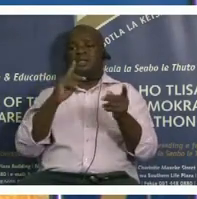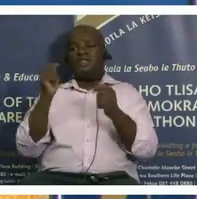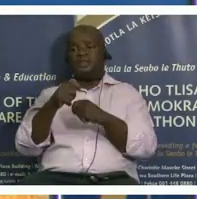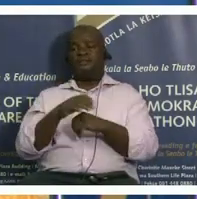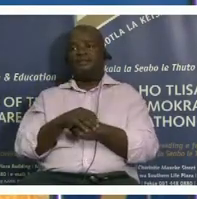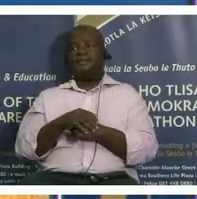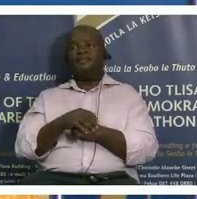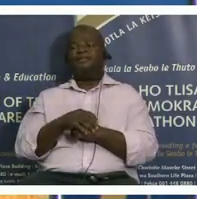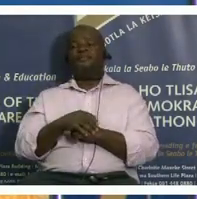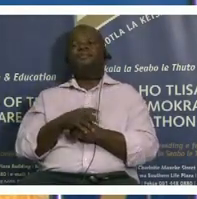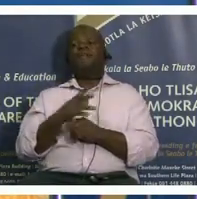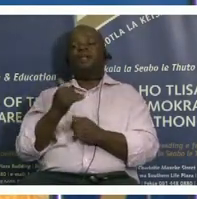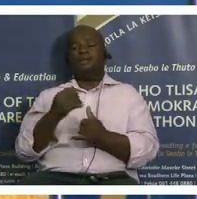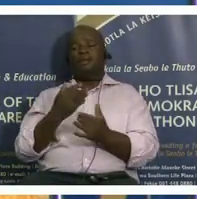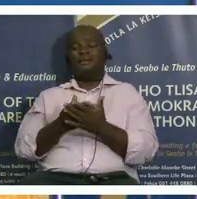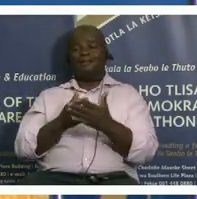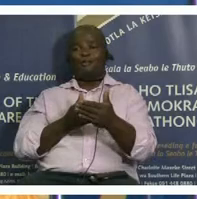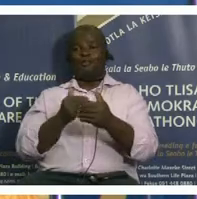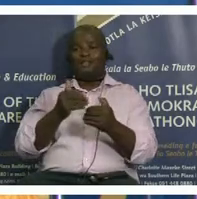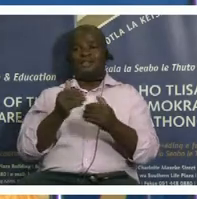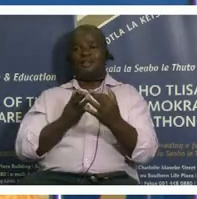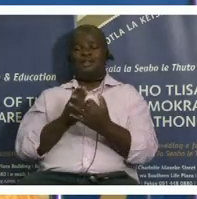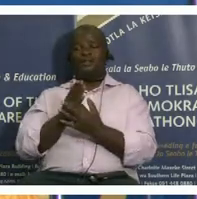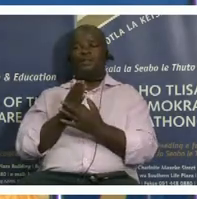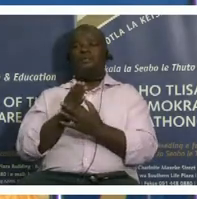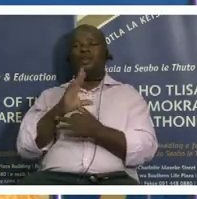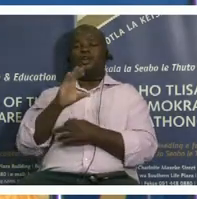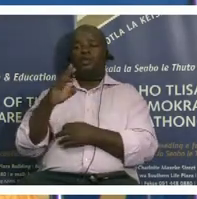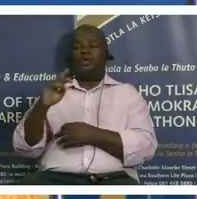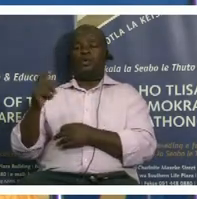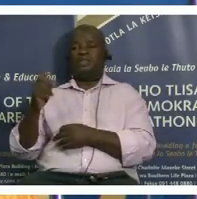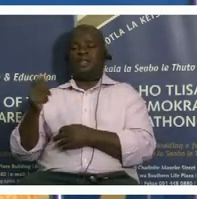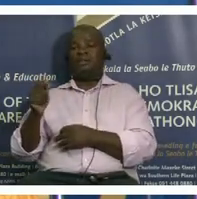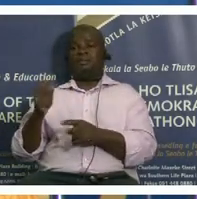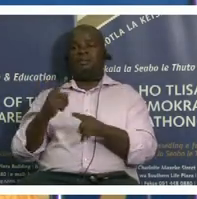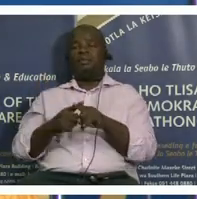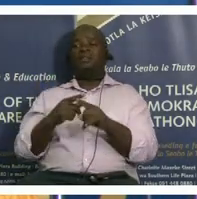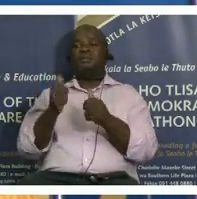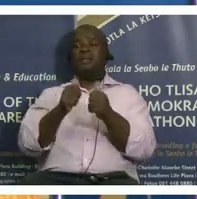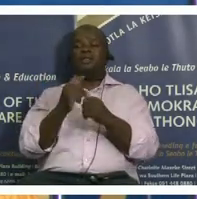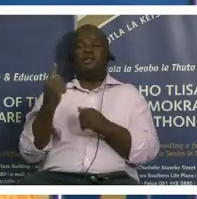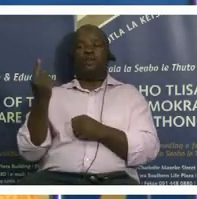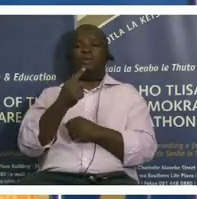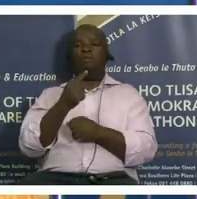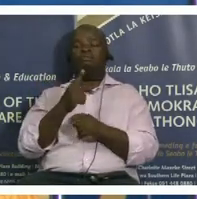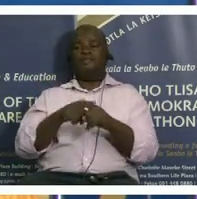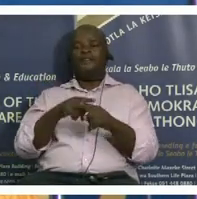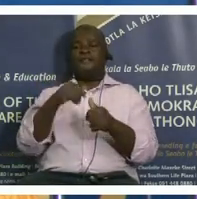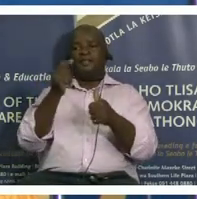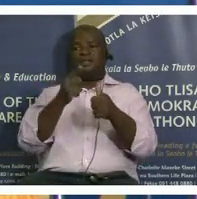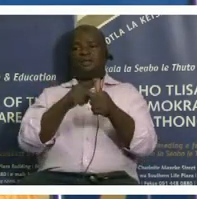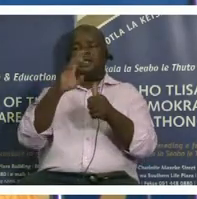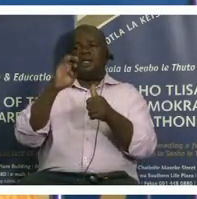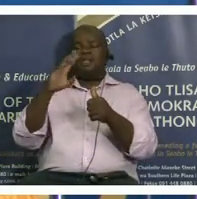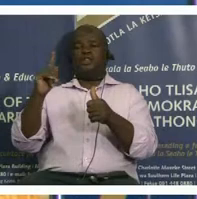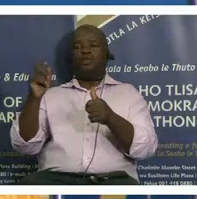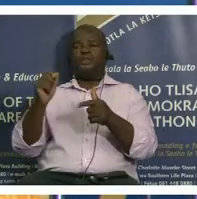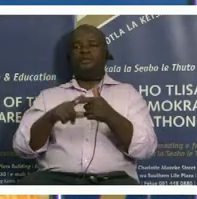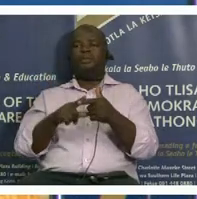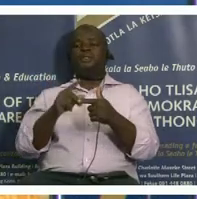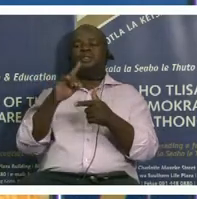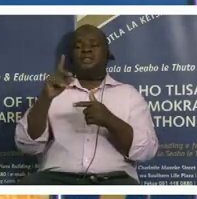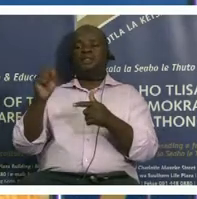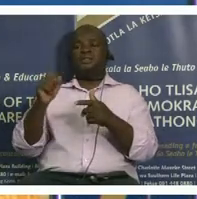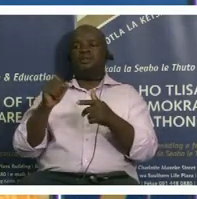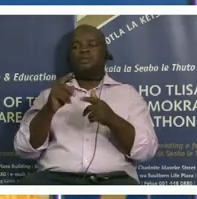Center coordinated by the COGTA and all relevant stakeholders such as ESCOM, MISA, Department of Water